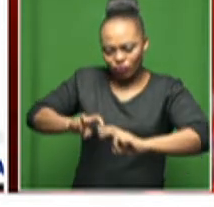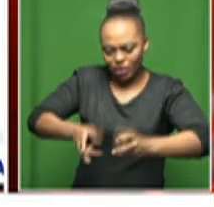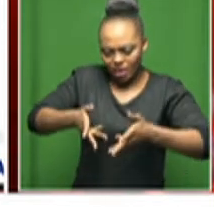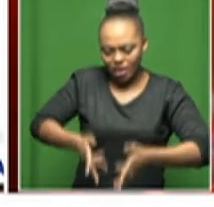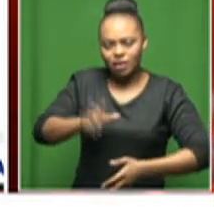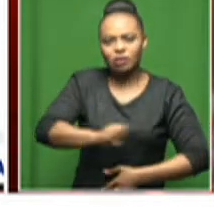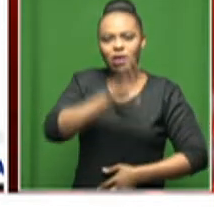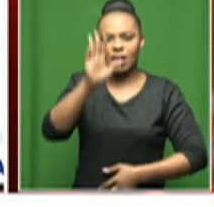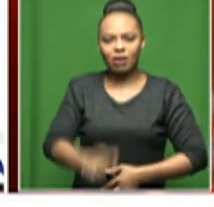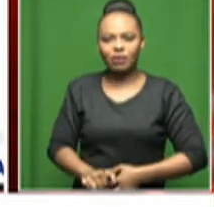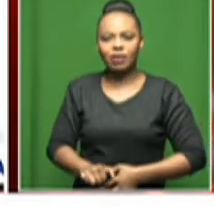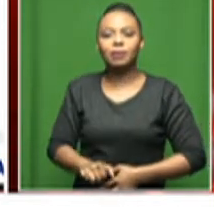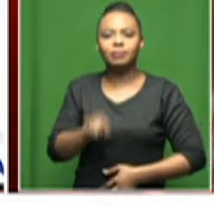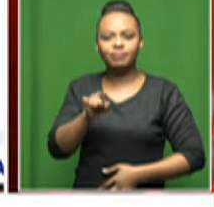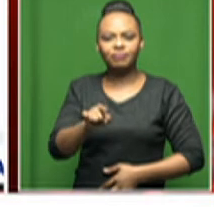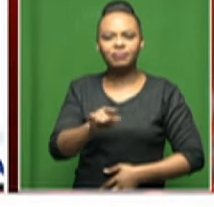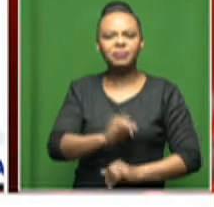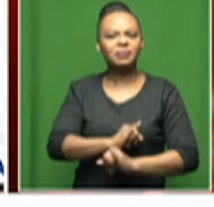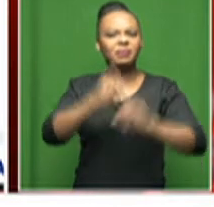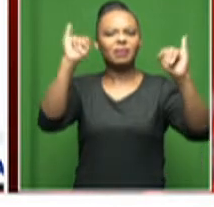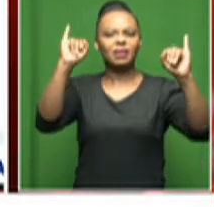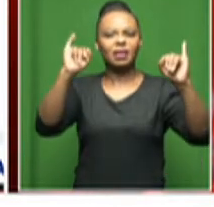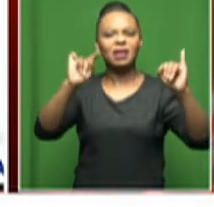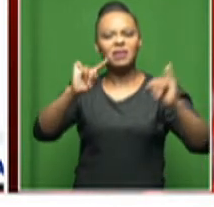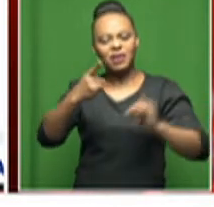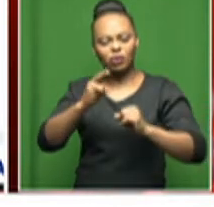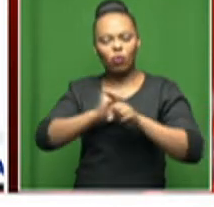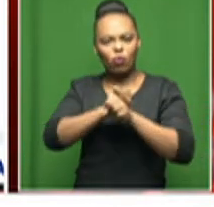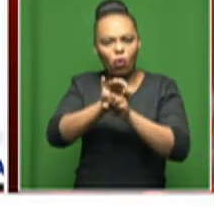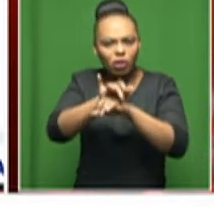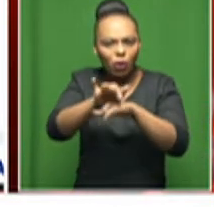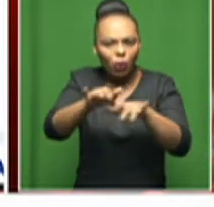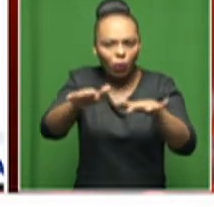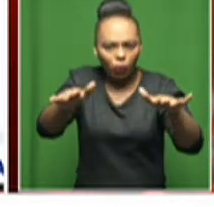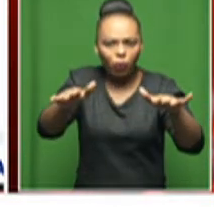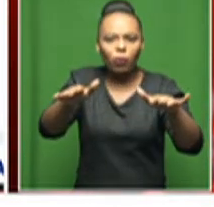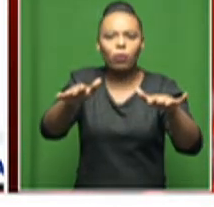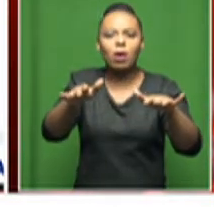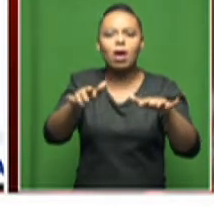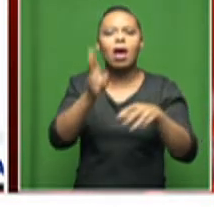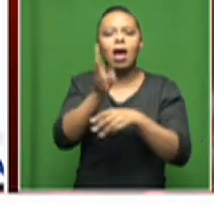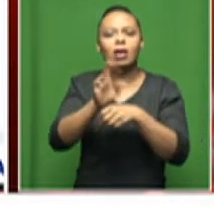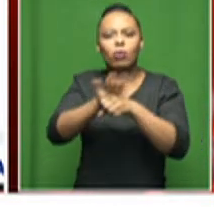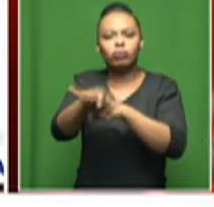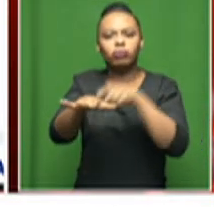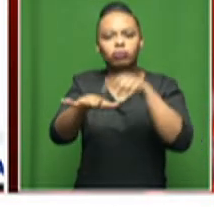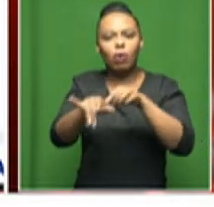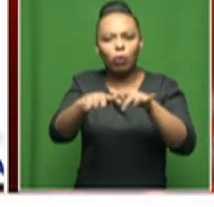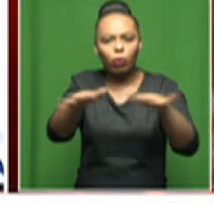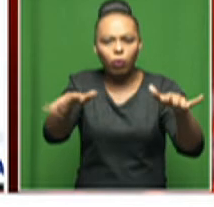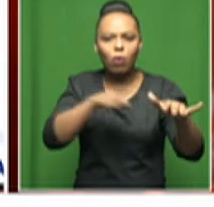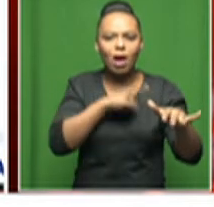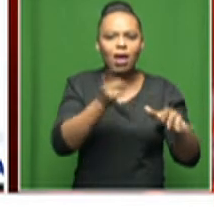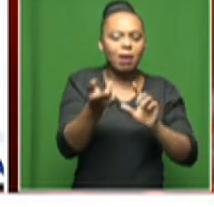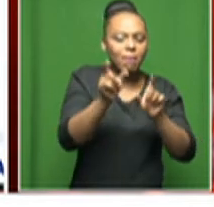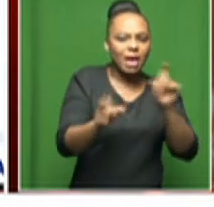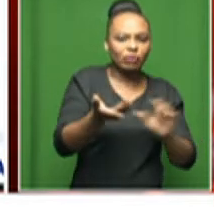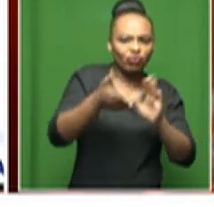extent, far exceeded the first wave, both in terms of number of cases, as well as the number of people that have died